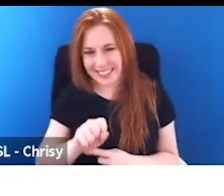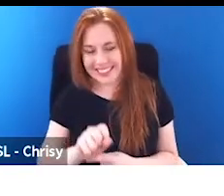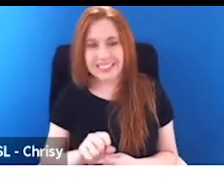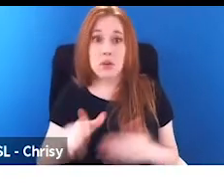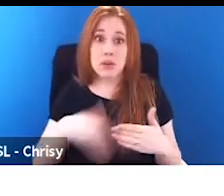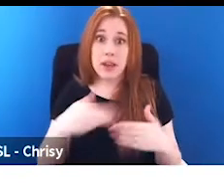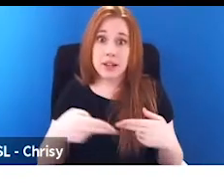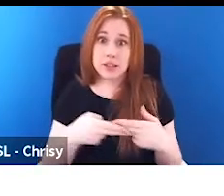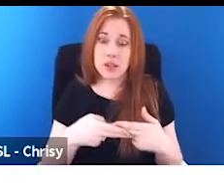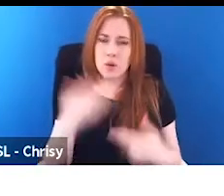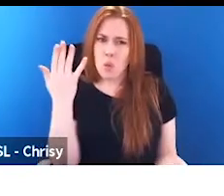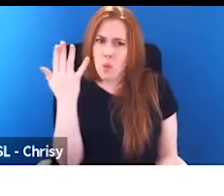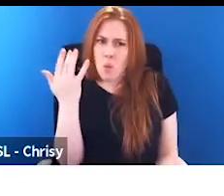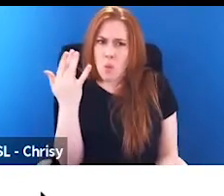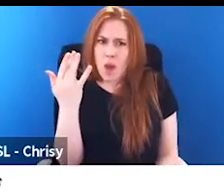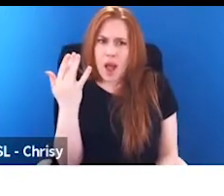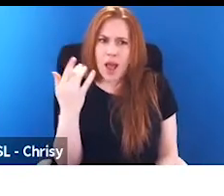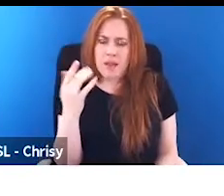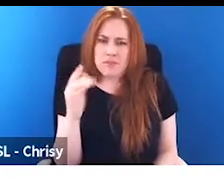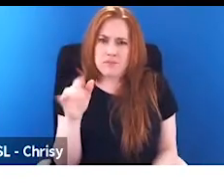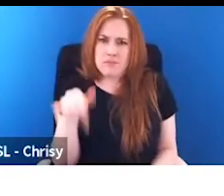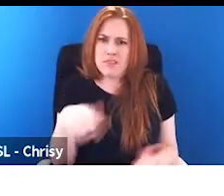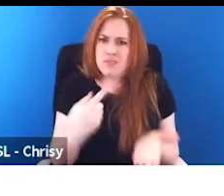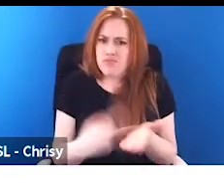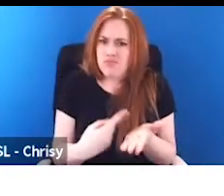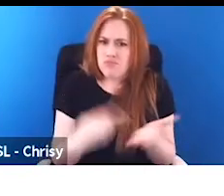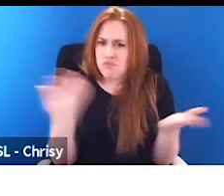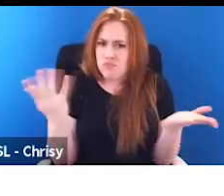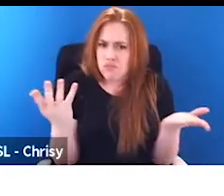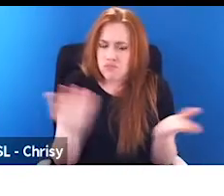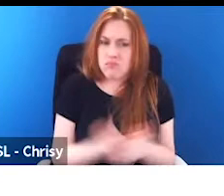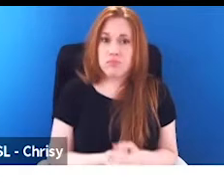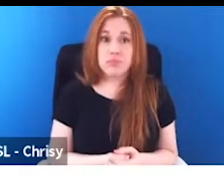So why is this? Why are we even having this discussion? Well,